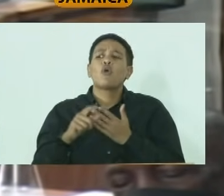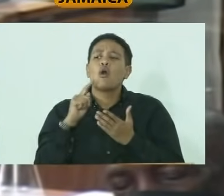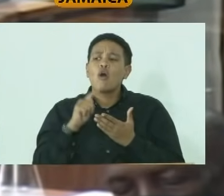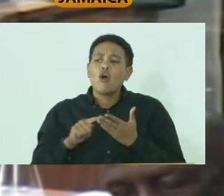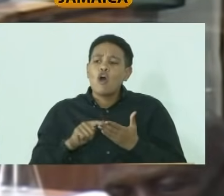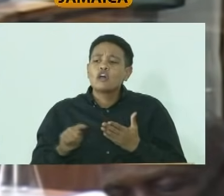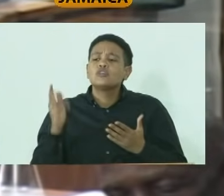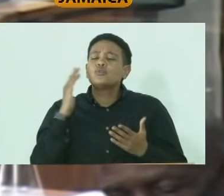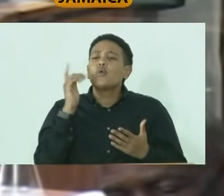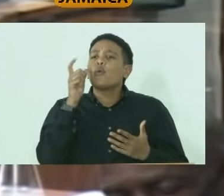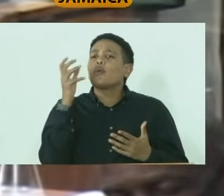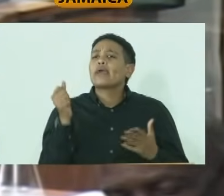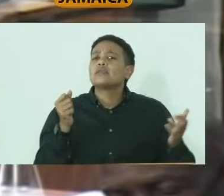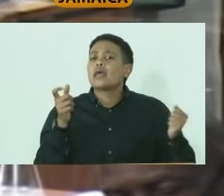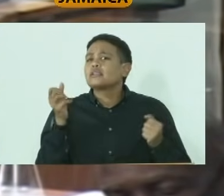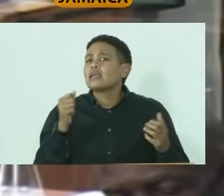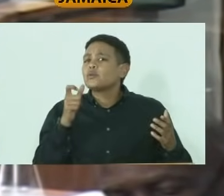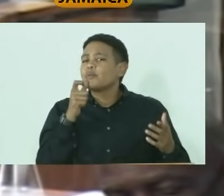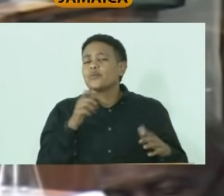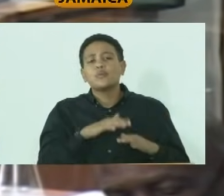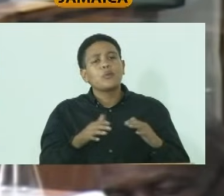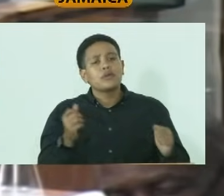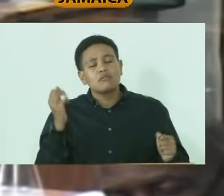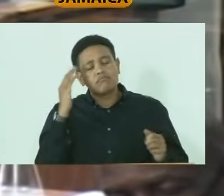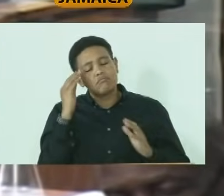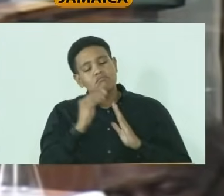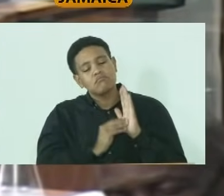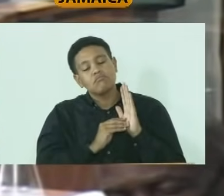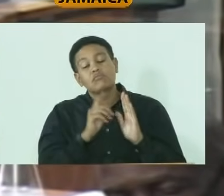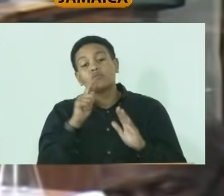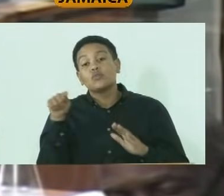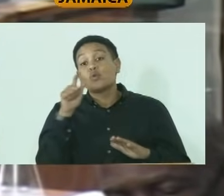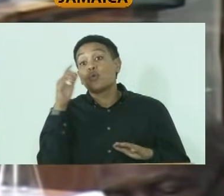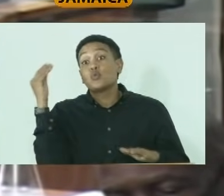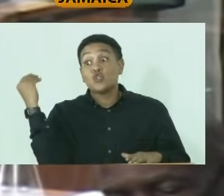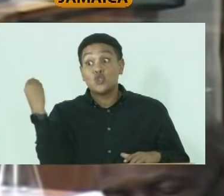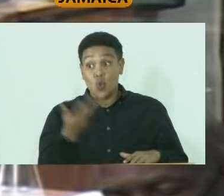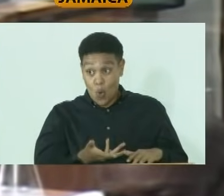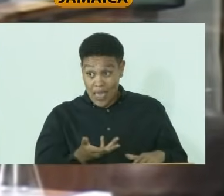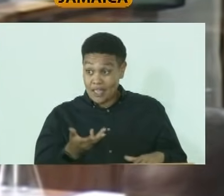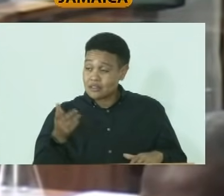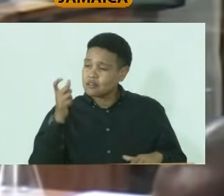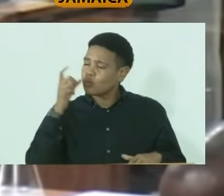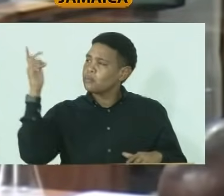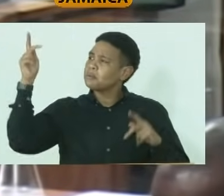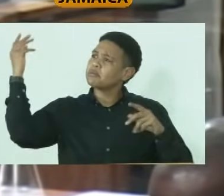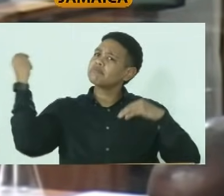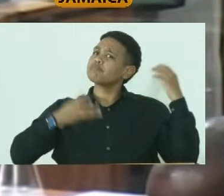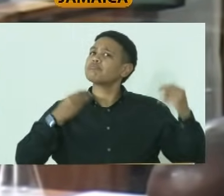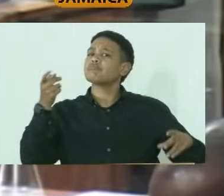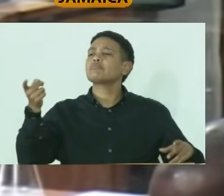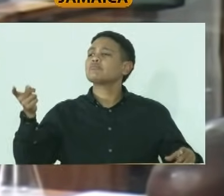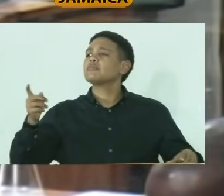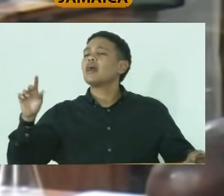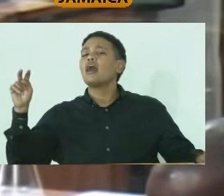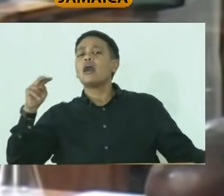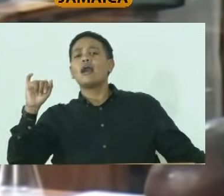gives assurance to all those who donate that the devices are going to